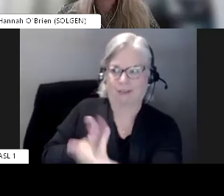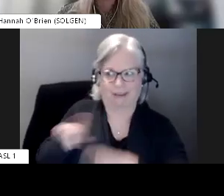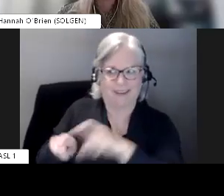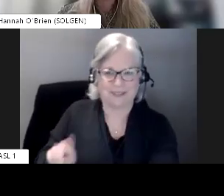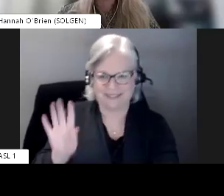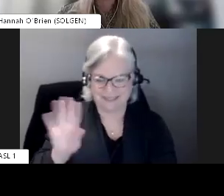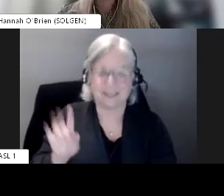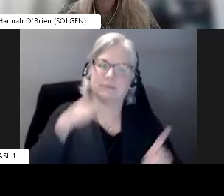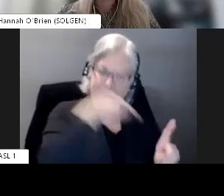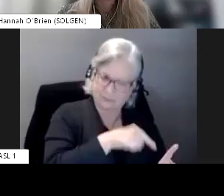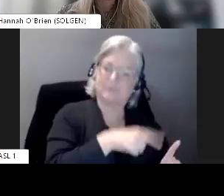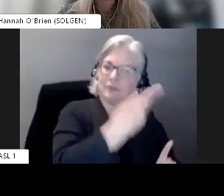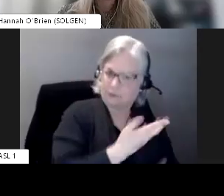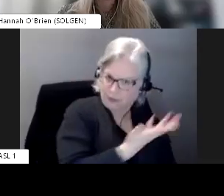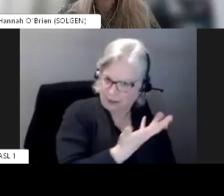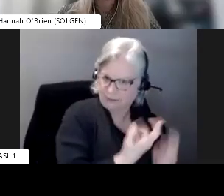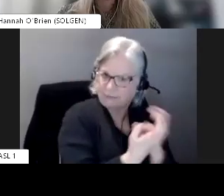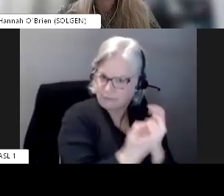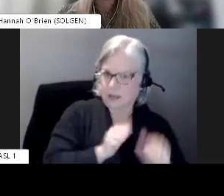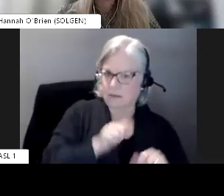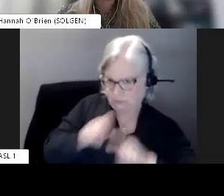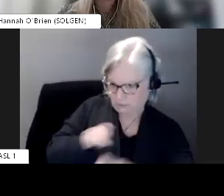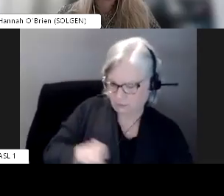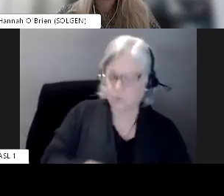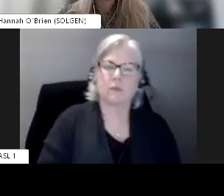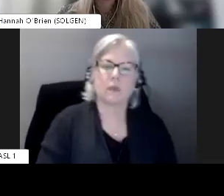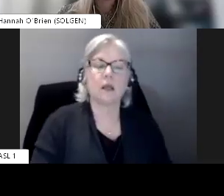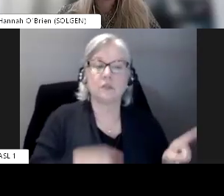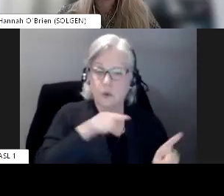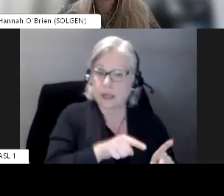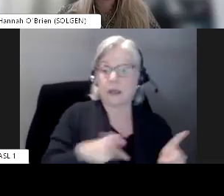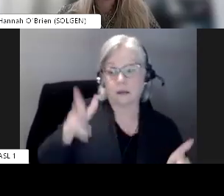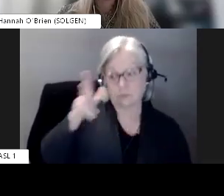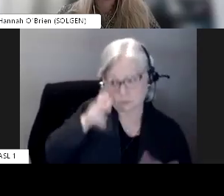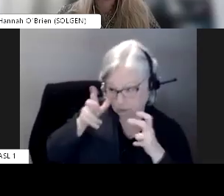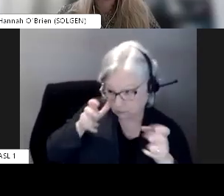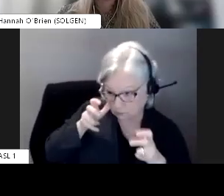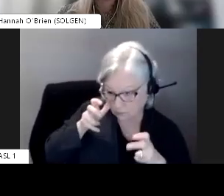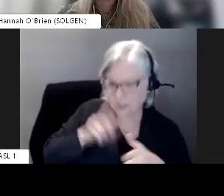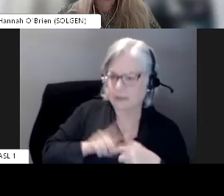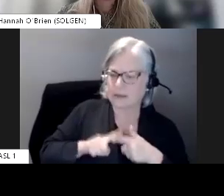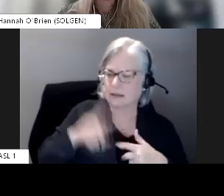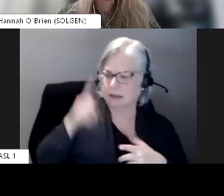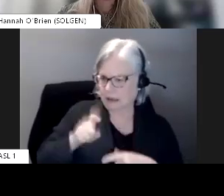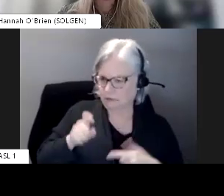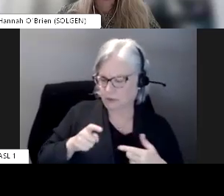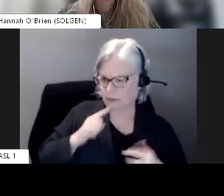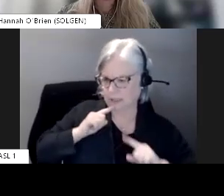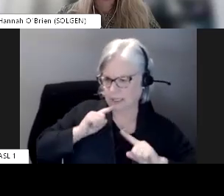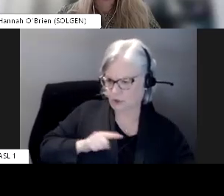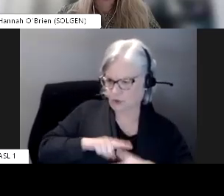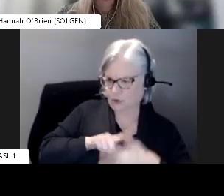the evidence as part of their verdict, the inquest jury must answer the 5 questions that Liz referred to